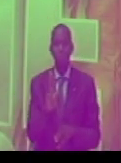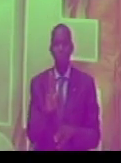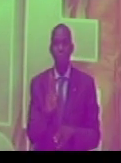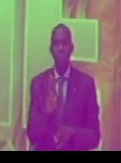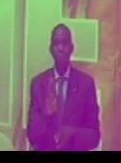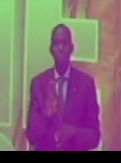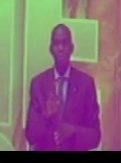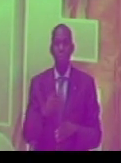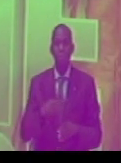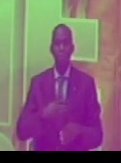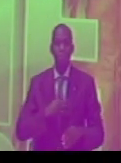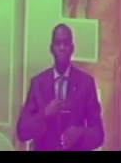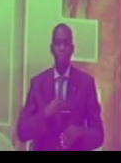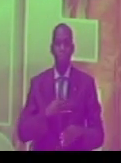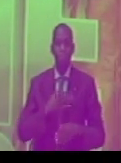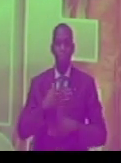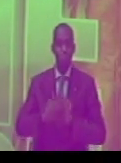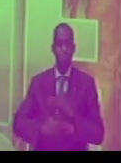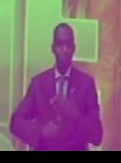tied nothing